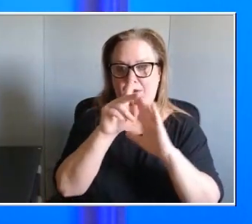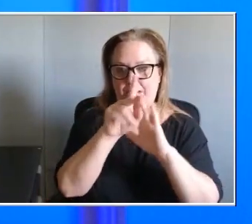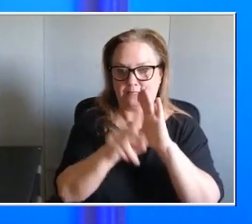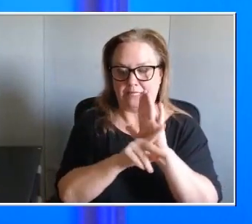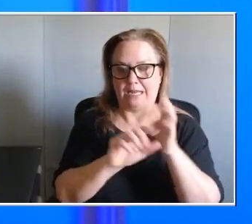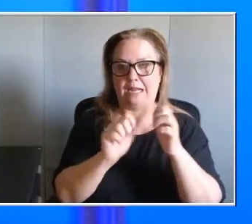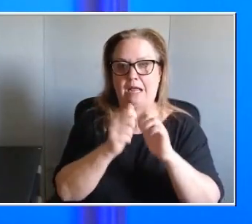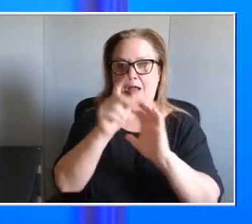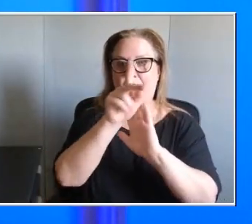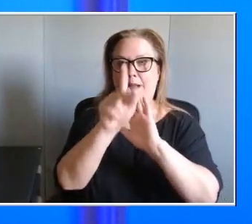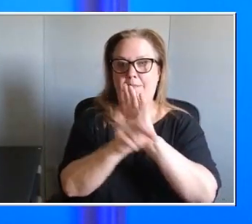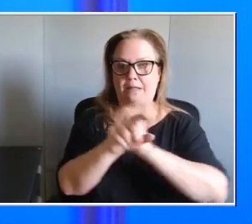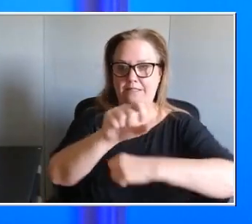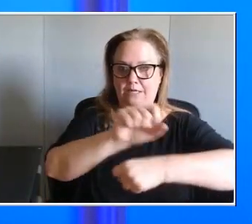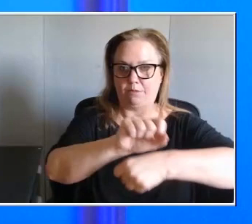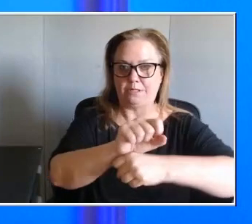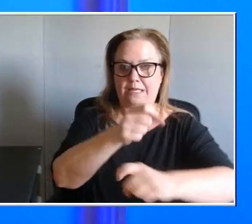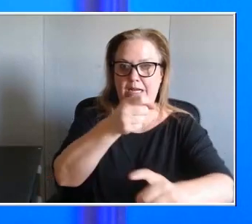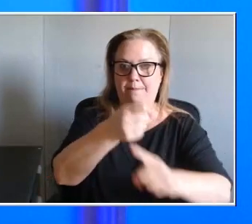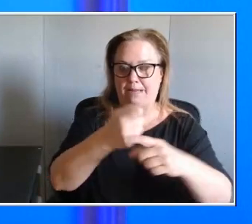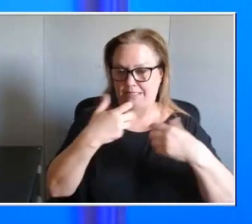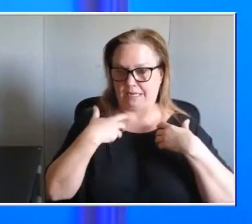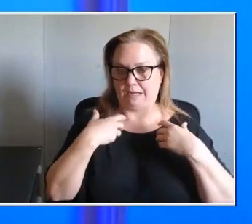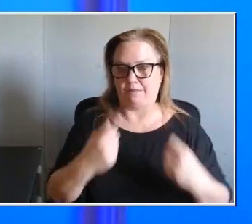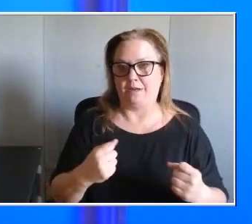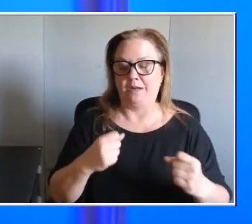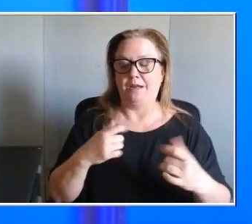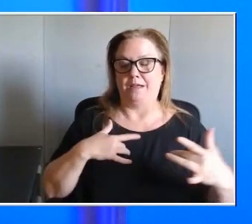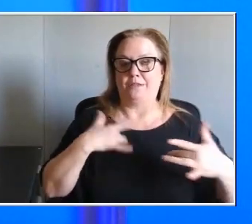policy works and how it impacts health. They're excited